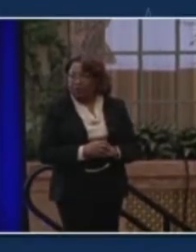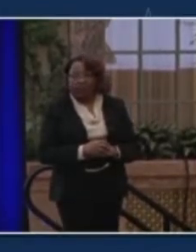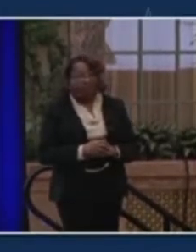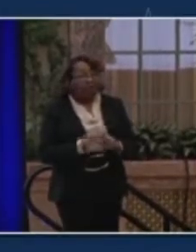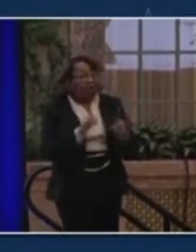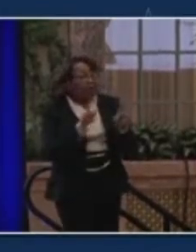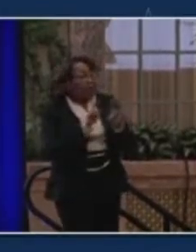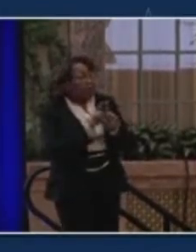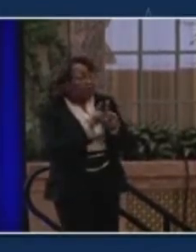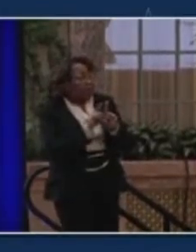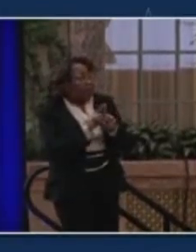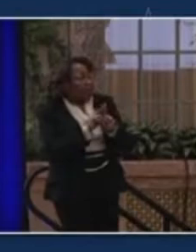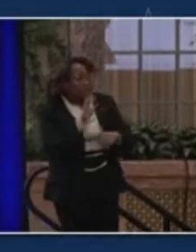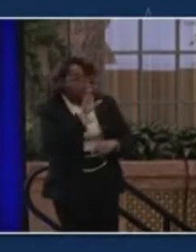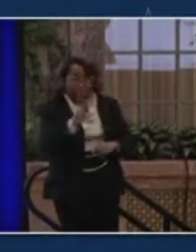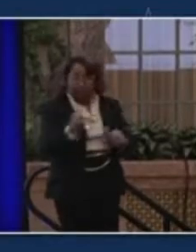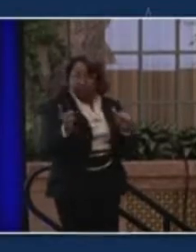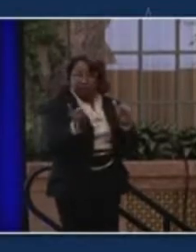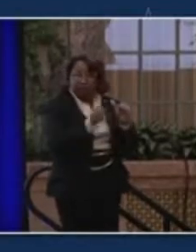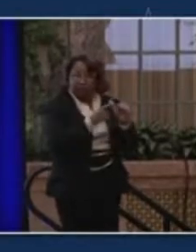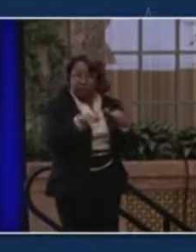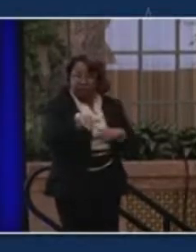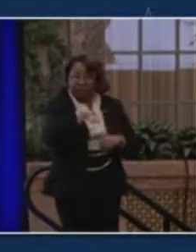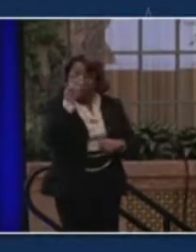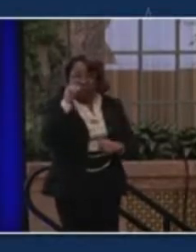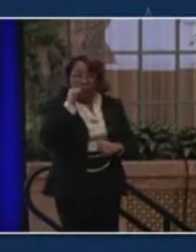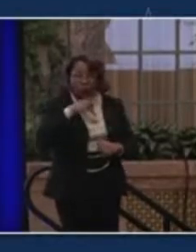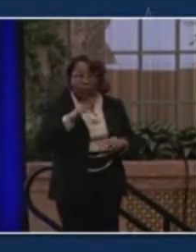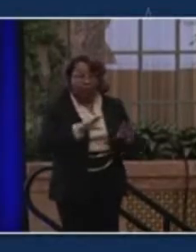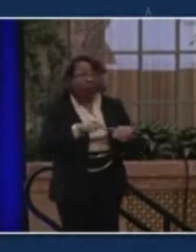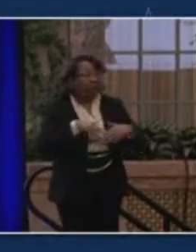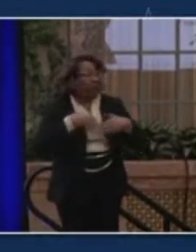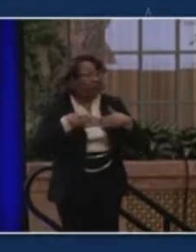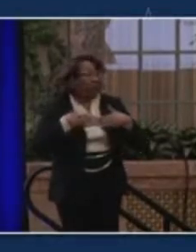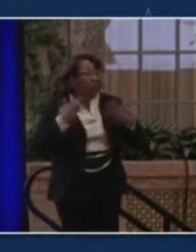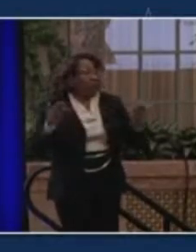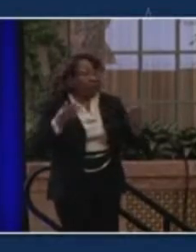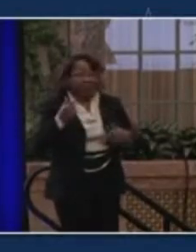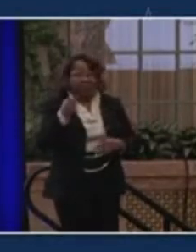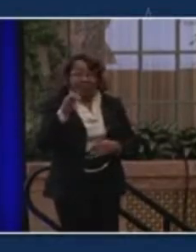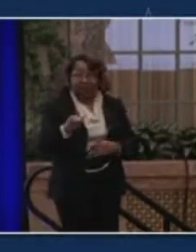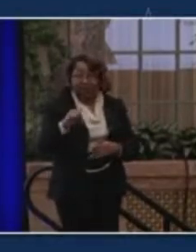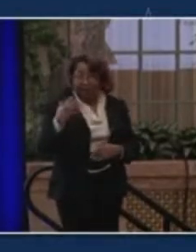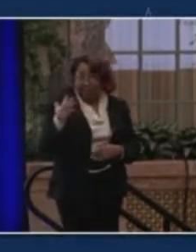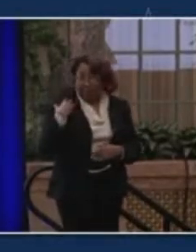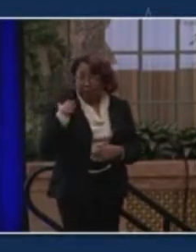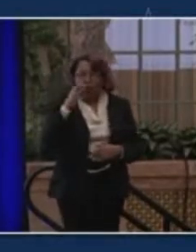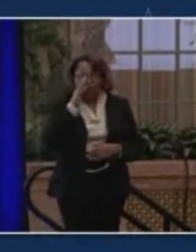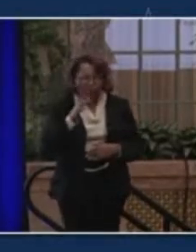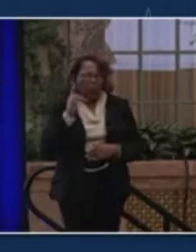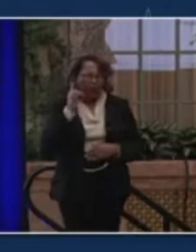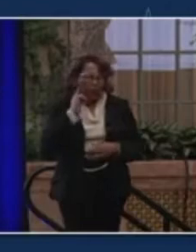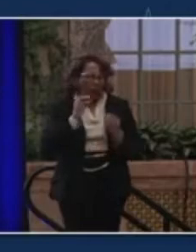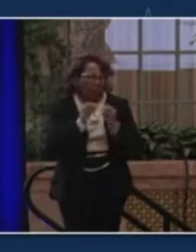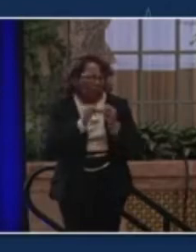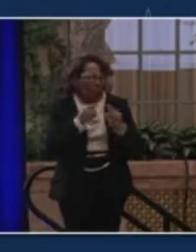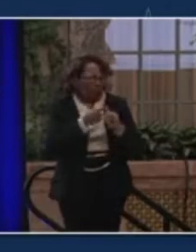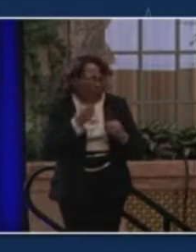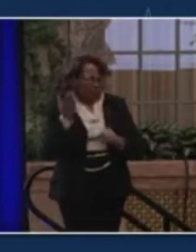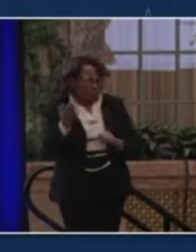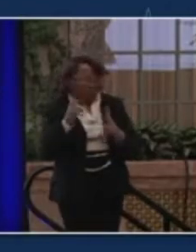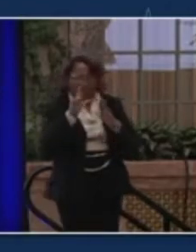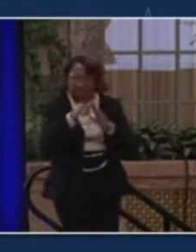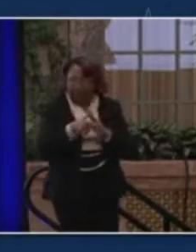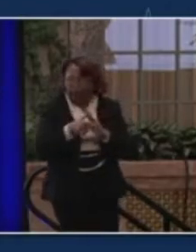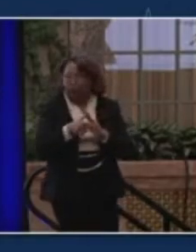As Chicago's first black woman and first openly gay mayor, you'll be hearing more from her later this evening, and we just